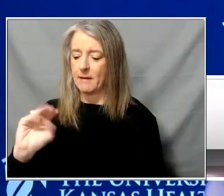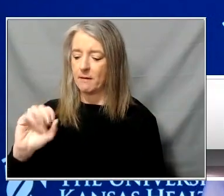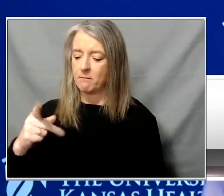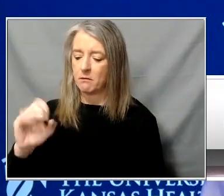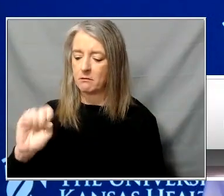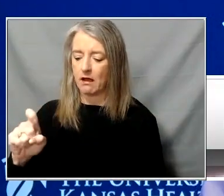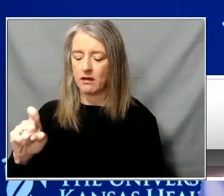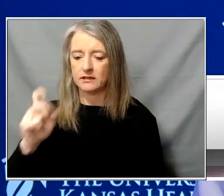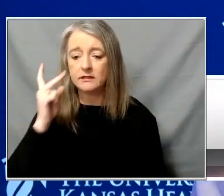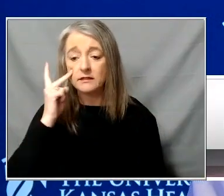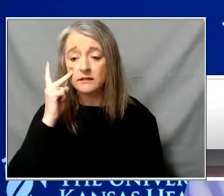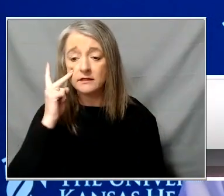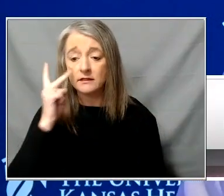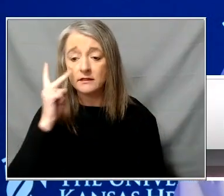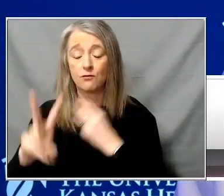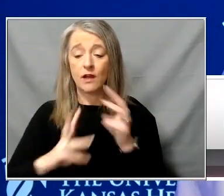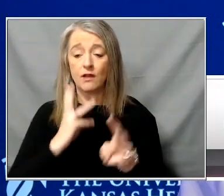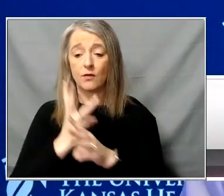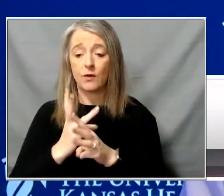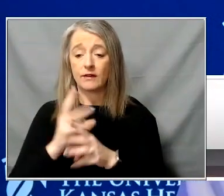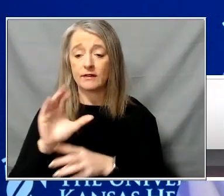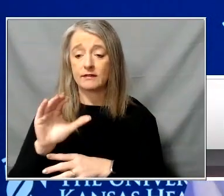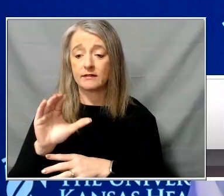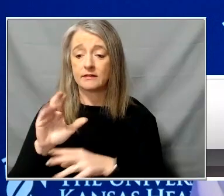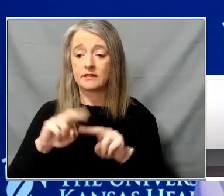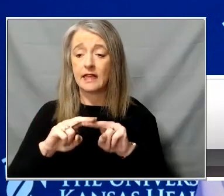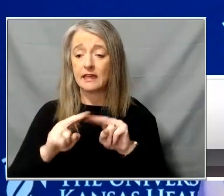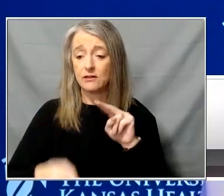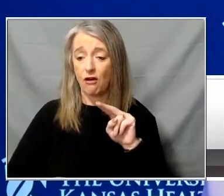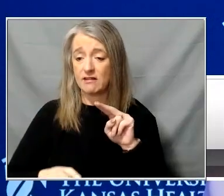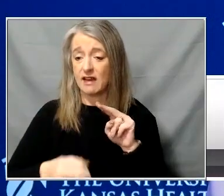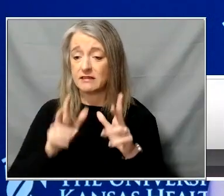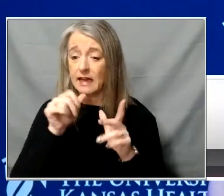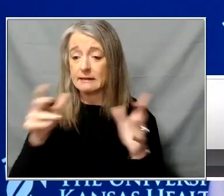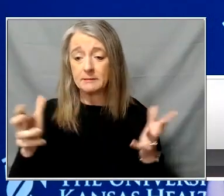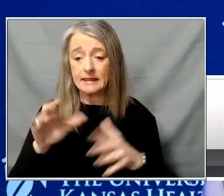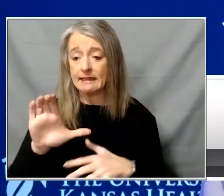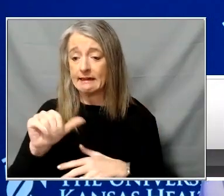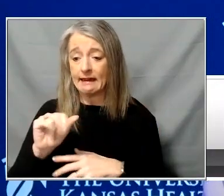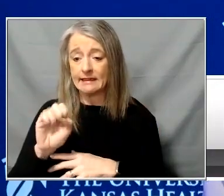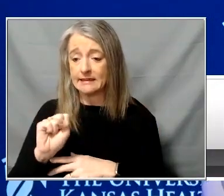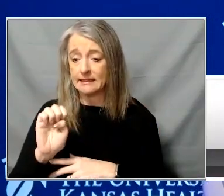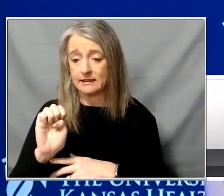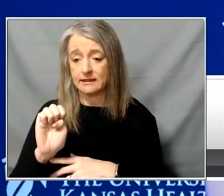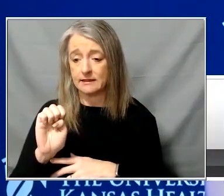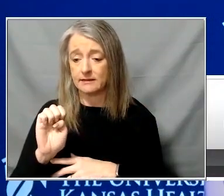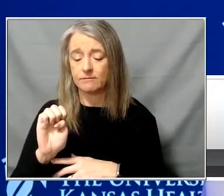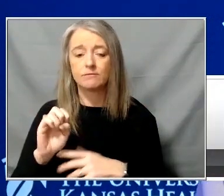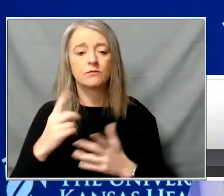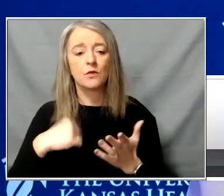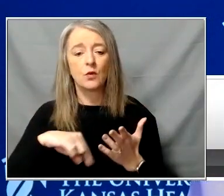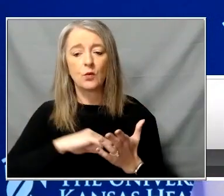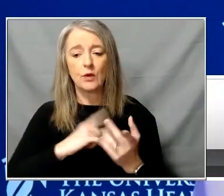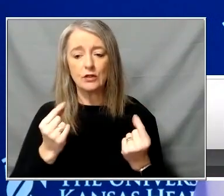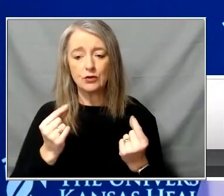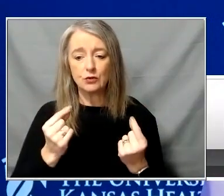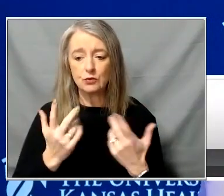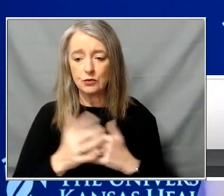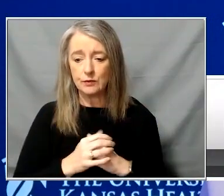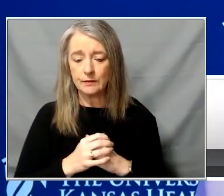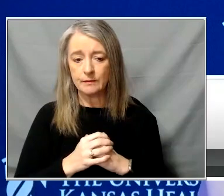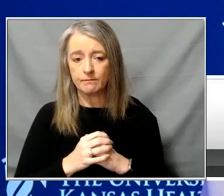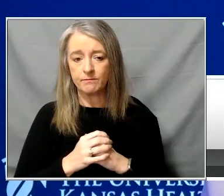It took several months, and it's really unclear why, but they ended up going with just Mpox. So, but that is what we are calling it now in the